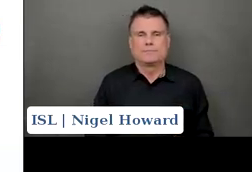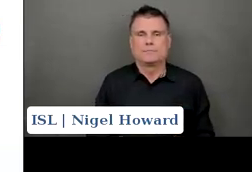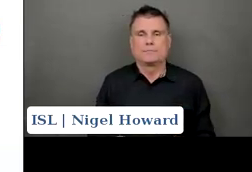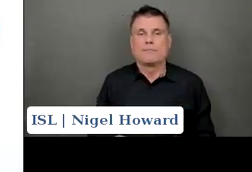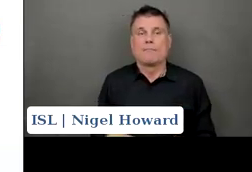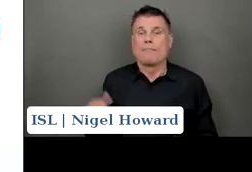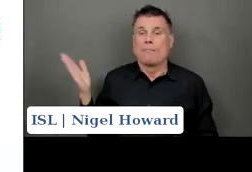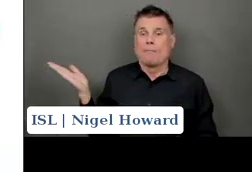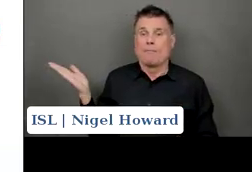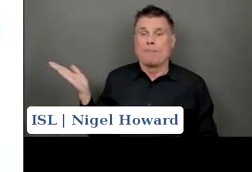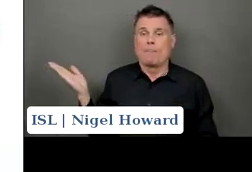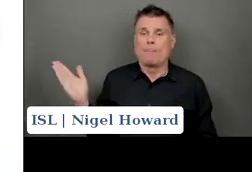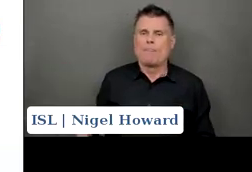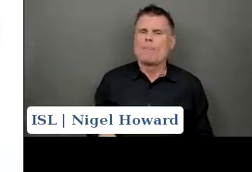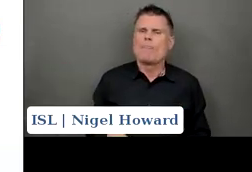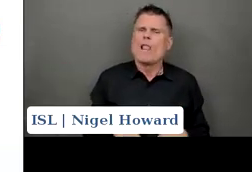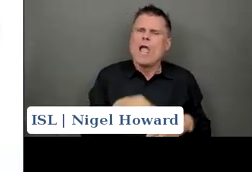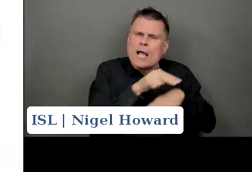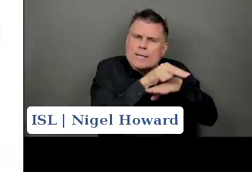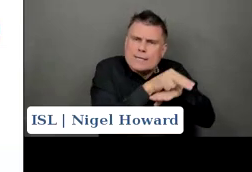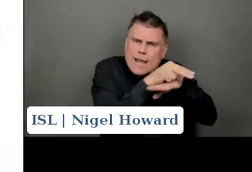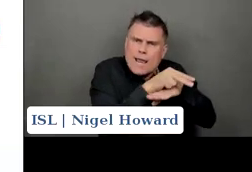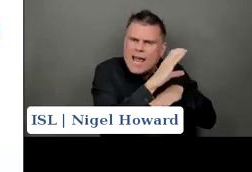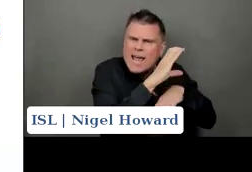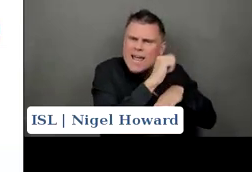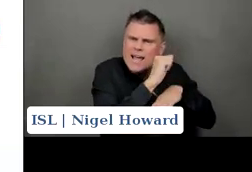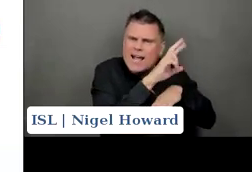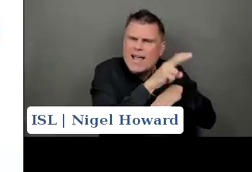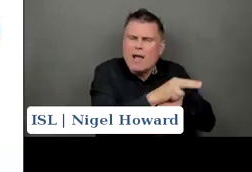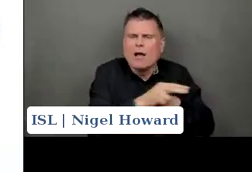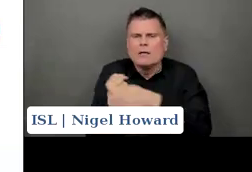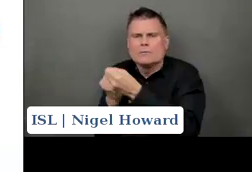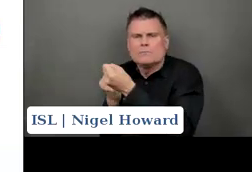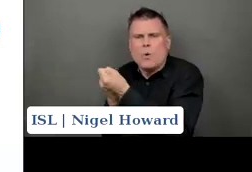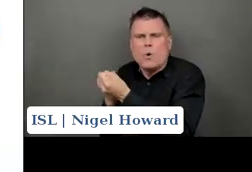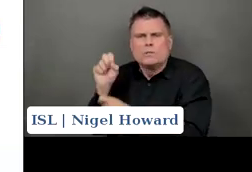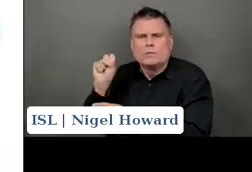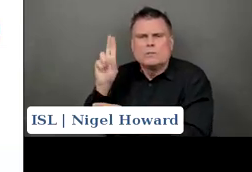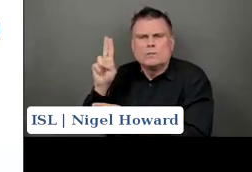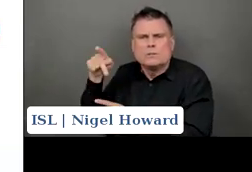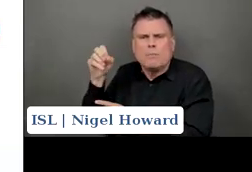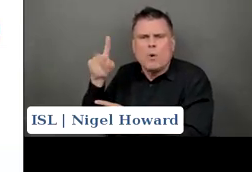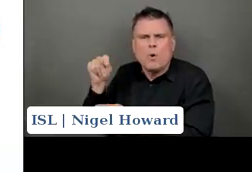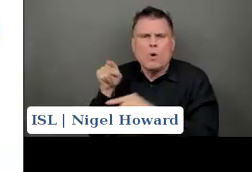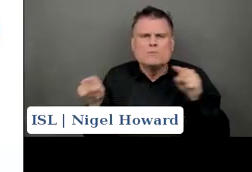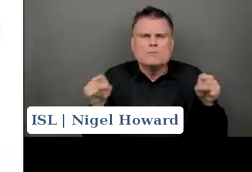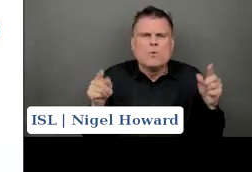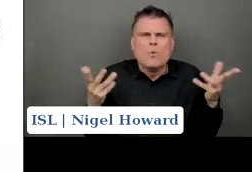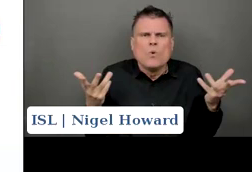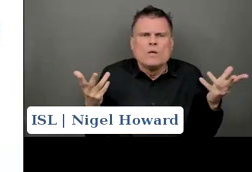strengthening for persons living with disabilities while managing and balancing some of the gender equality